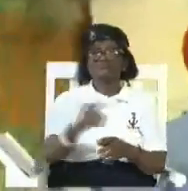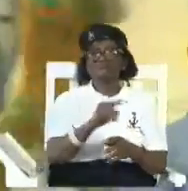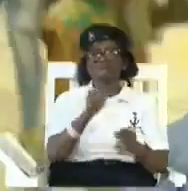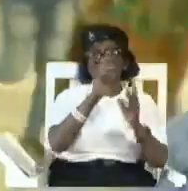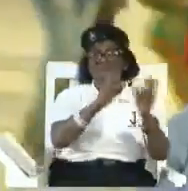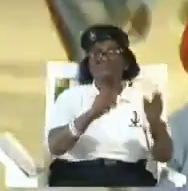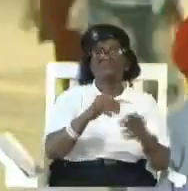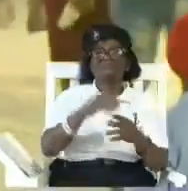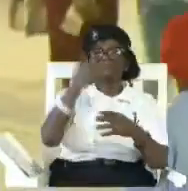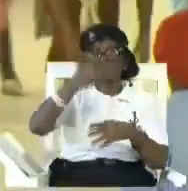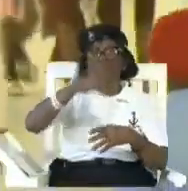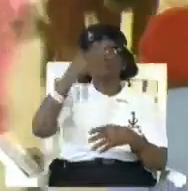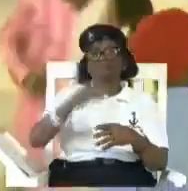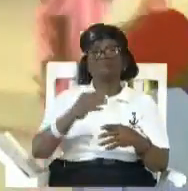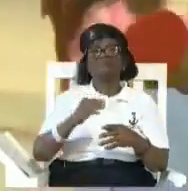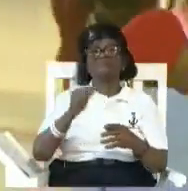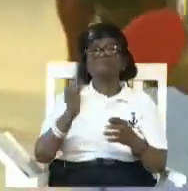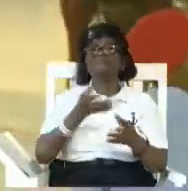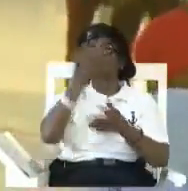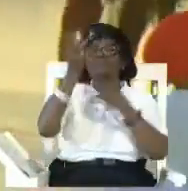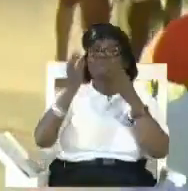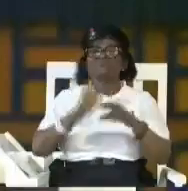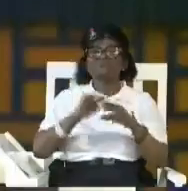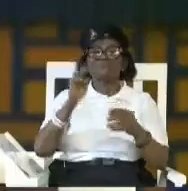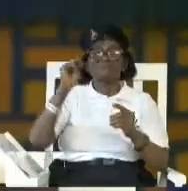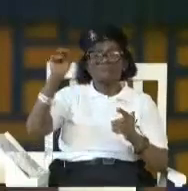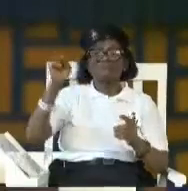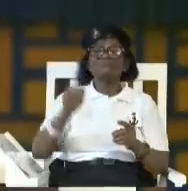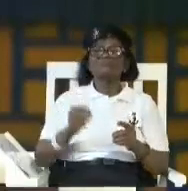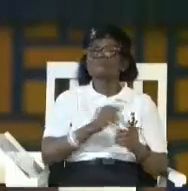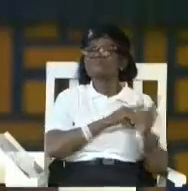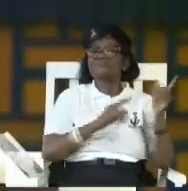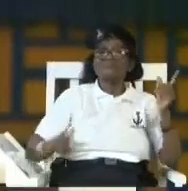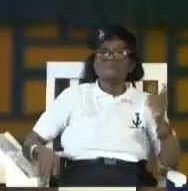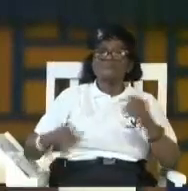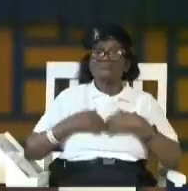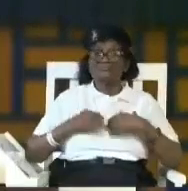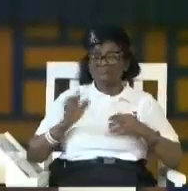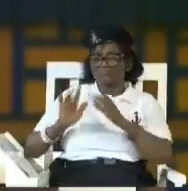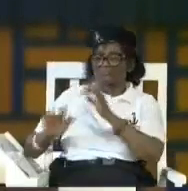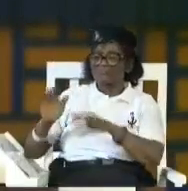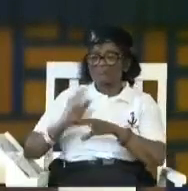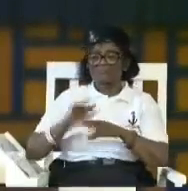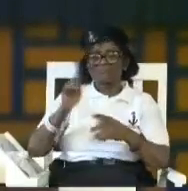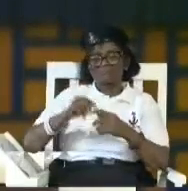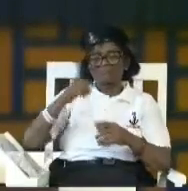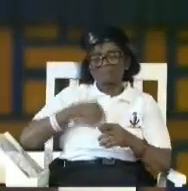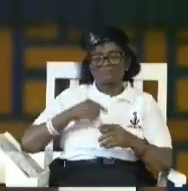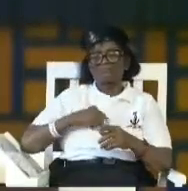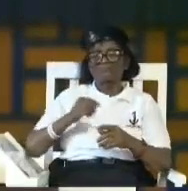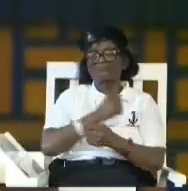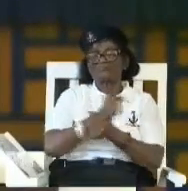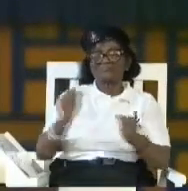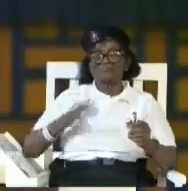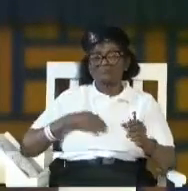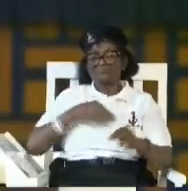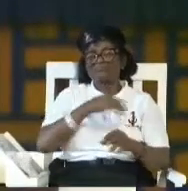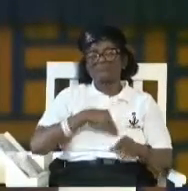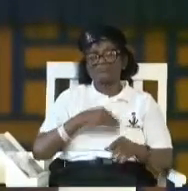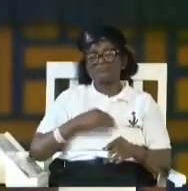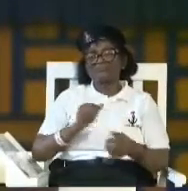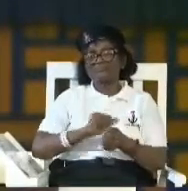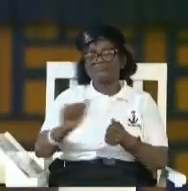to him, Lord, have mercy on me. Save my soul. Wash me clean. I want